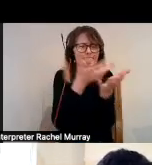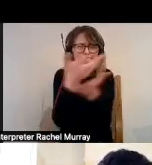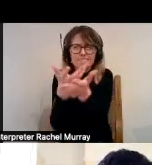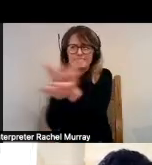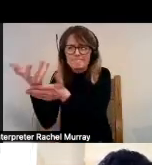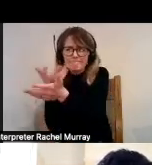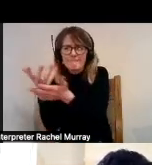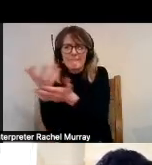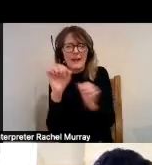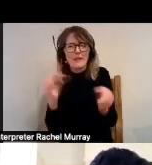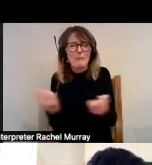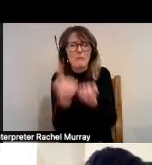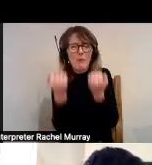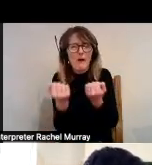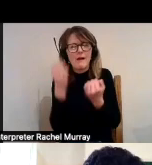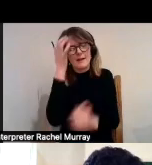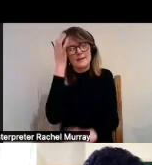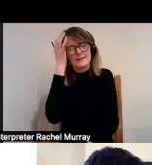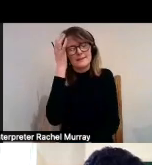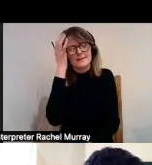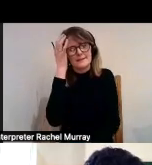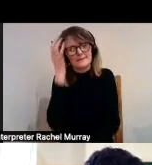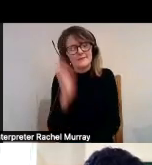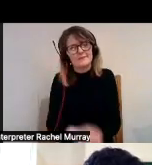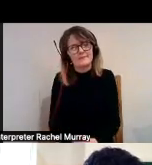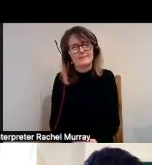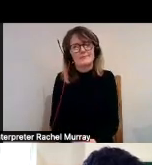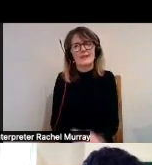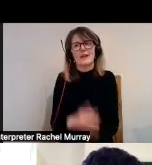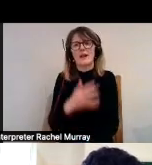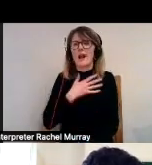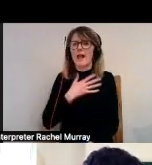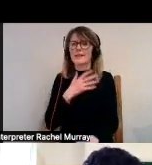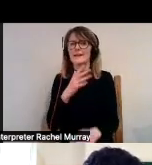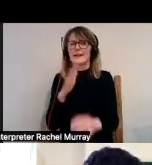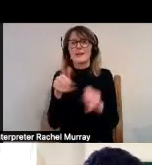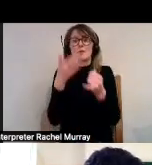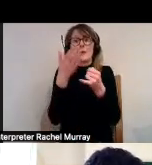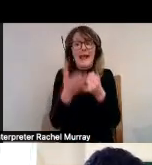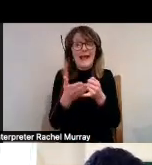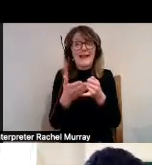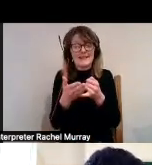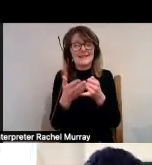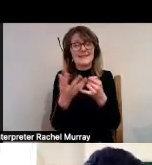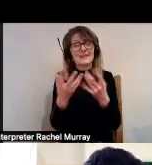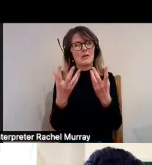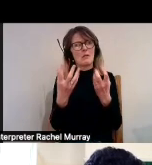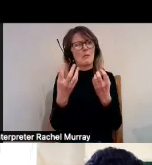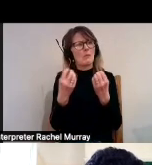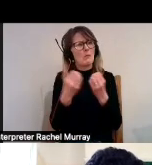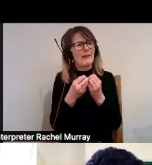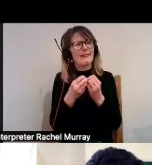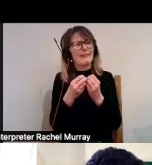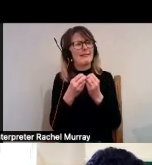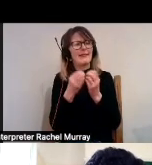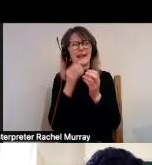take place. And I like to try and end anything that I do by just holding up a mirror and inviting us to